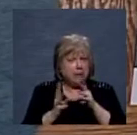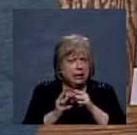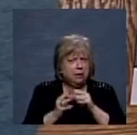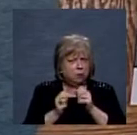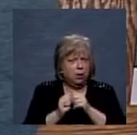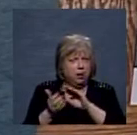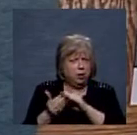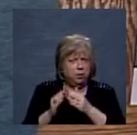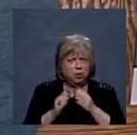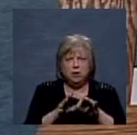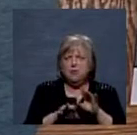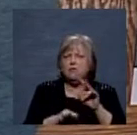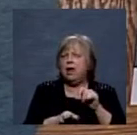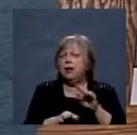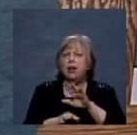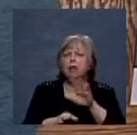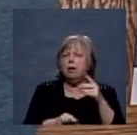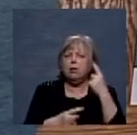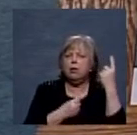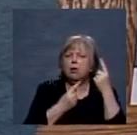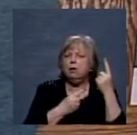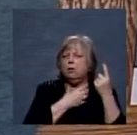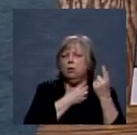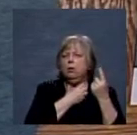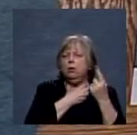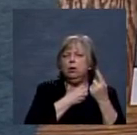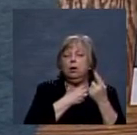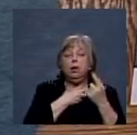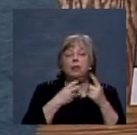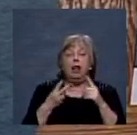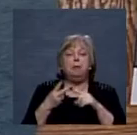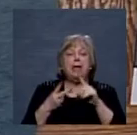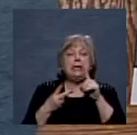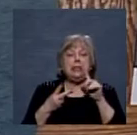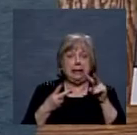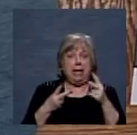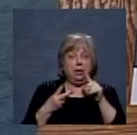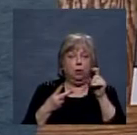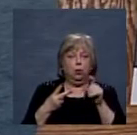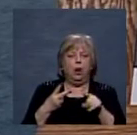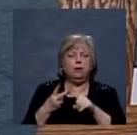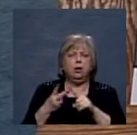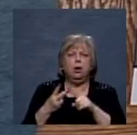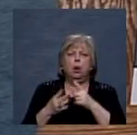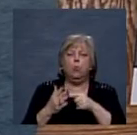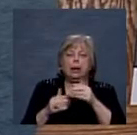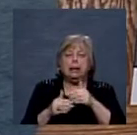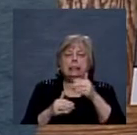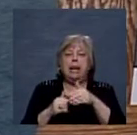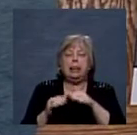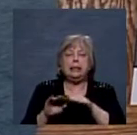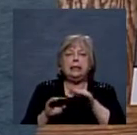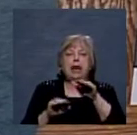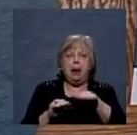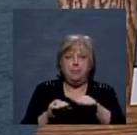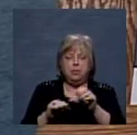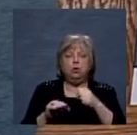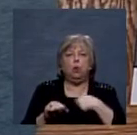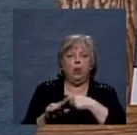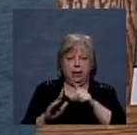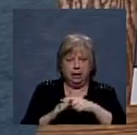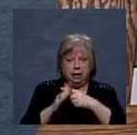community to find out their thoughts, what they would do? The second question I have is, what is the next step so that we can get